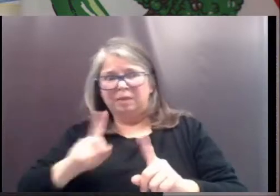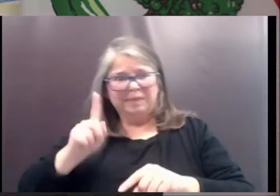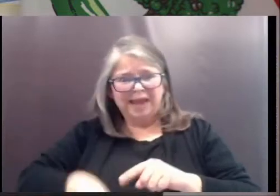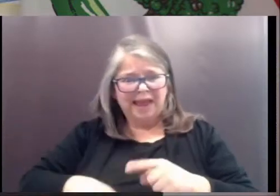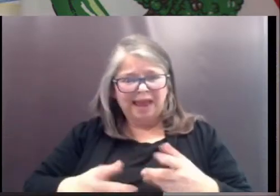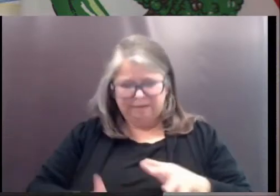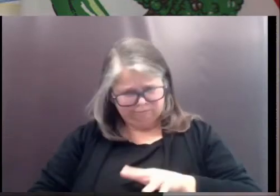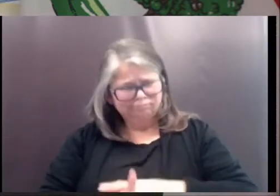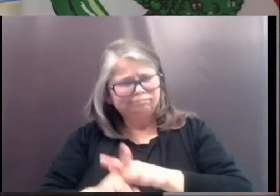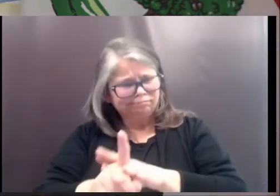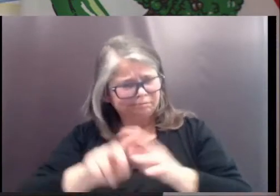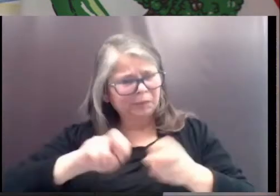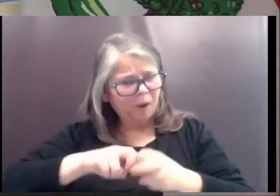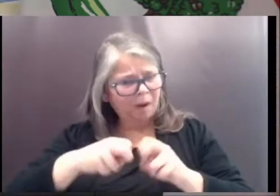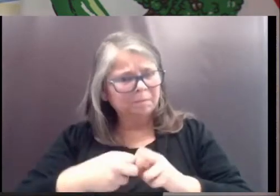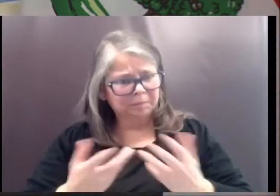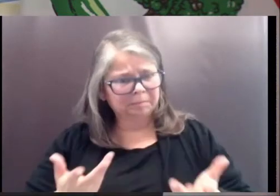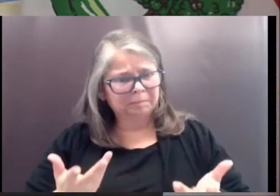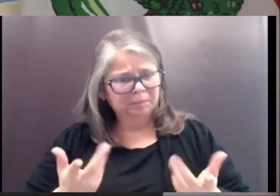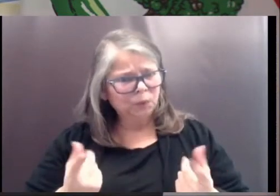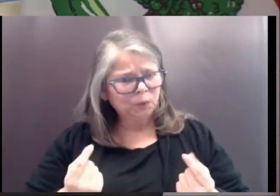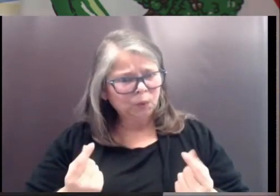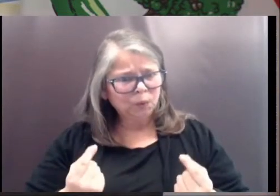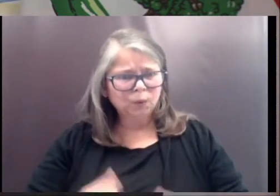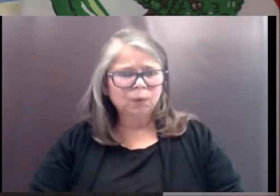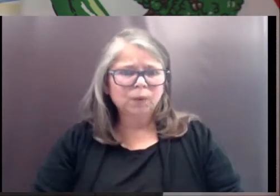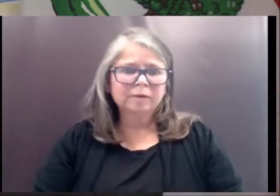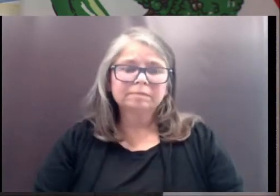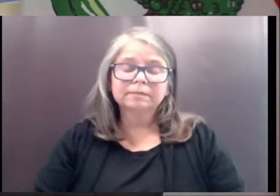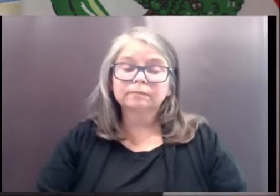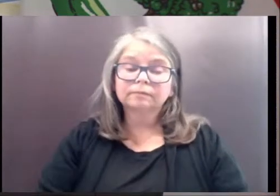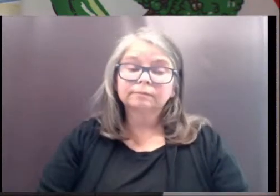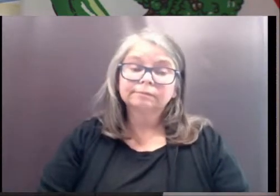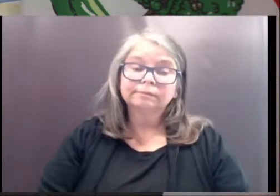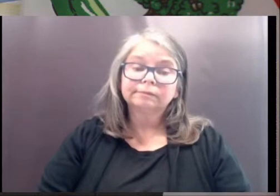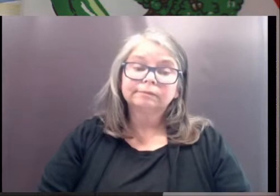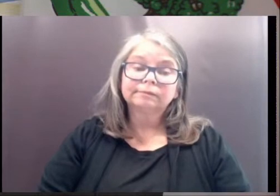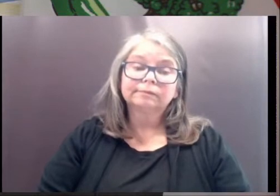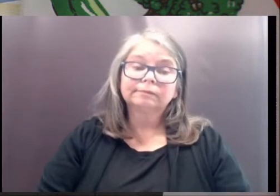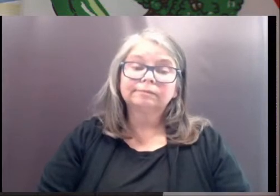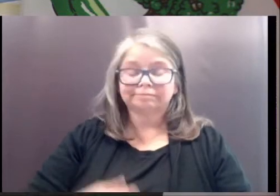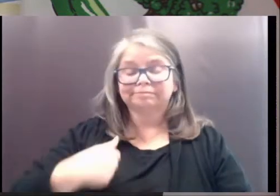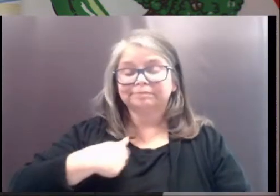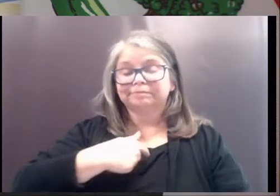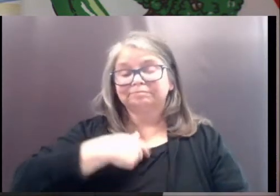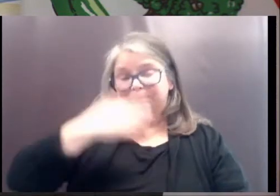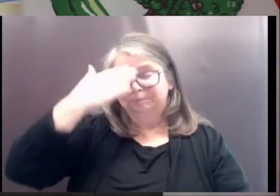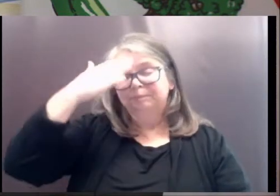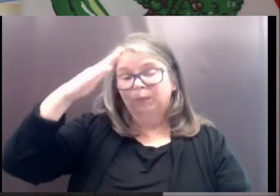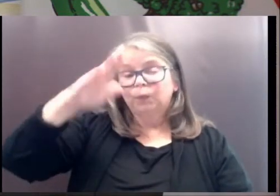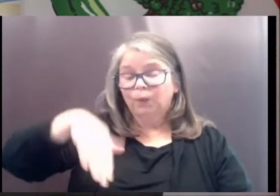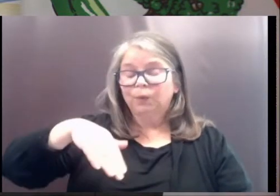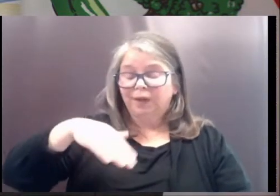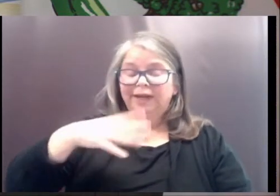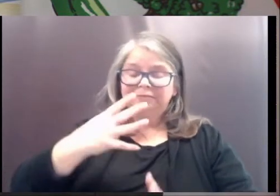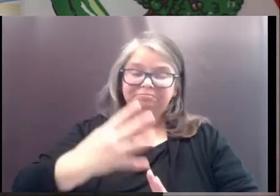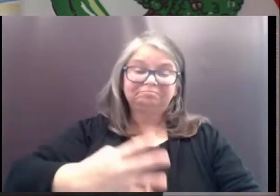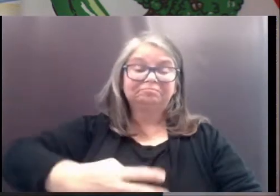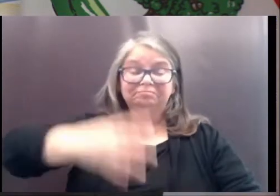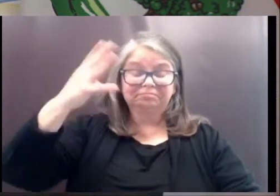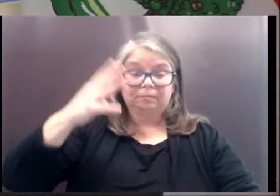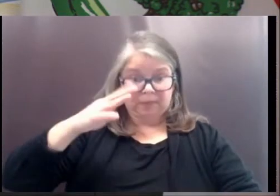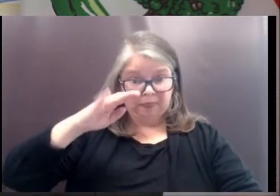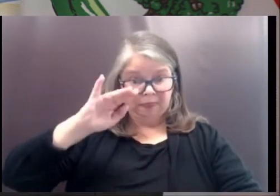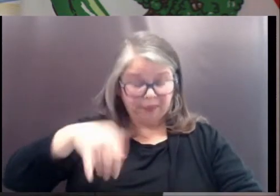Yes, well, I think we were anticipating certainly a large number of people coming, but it did take us some time